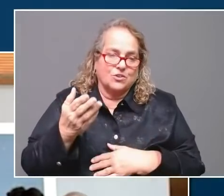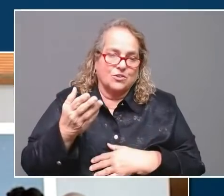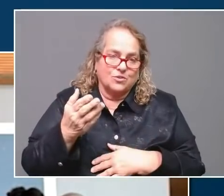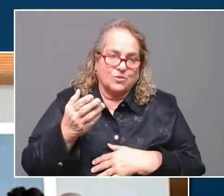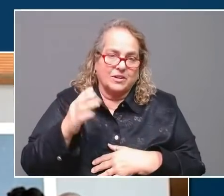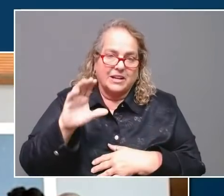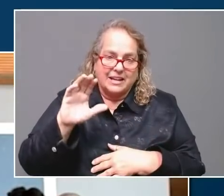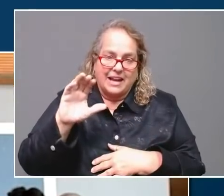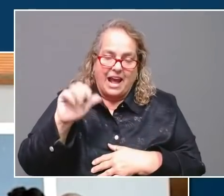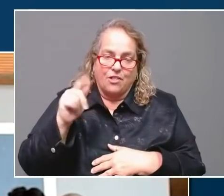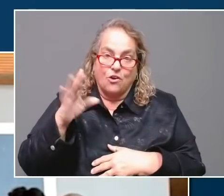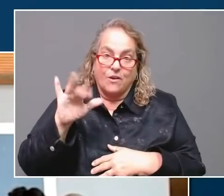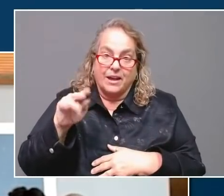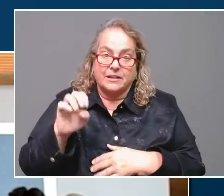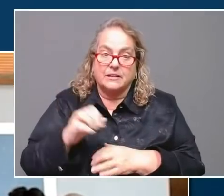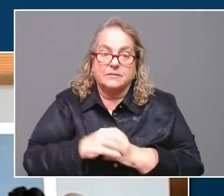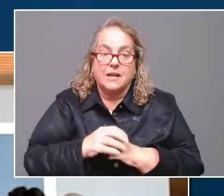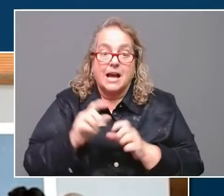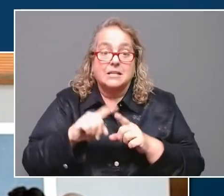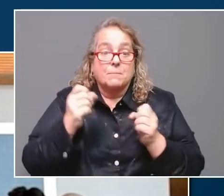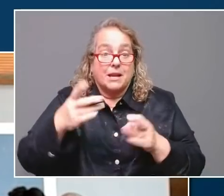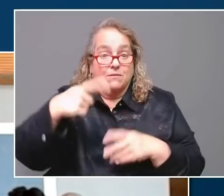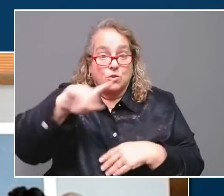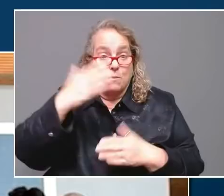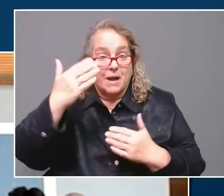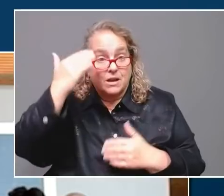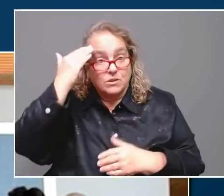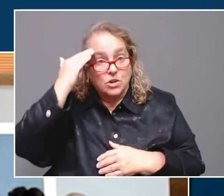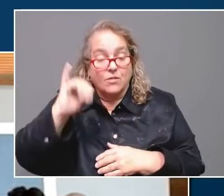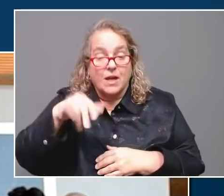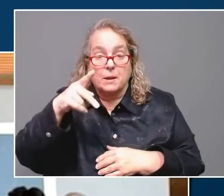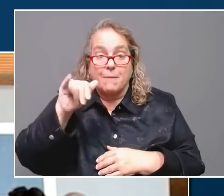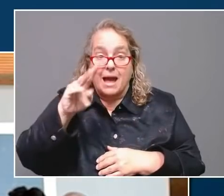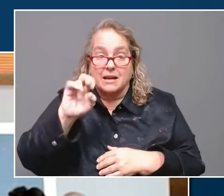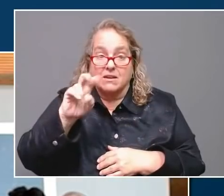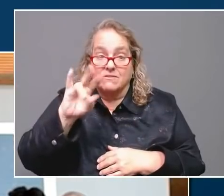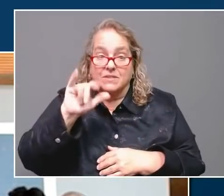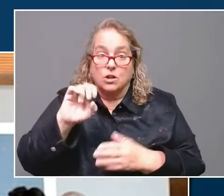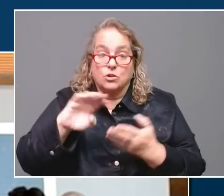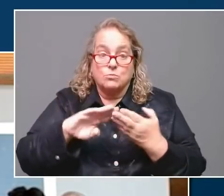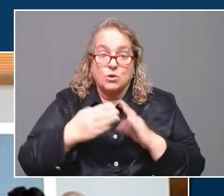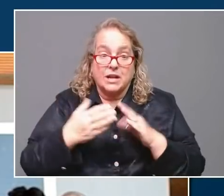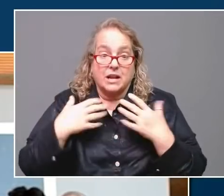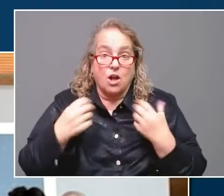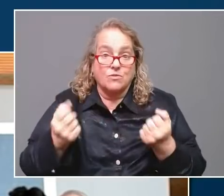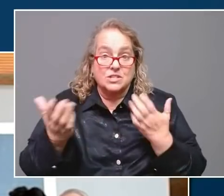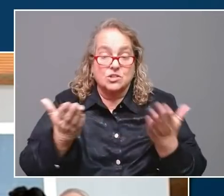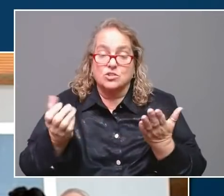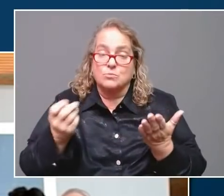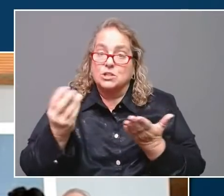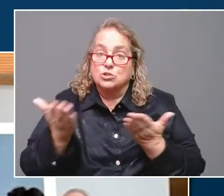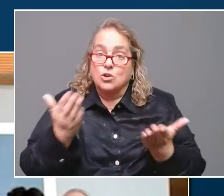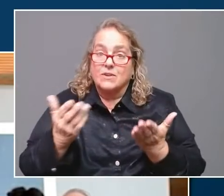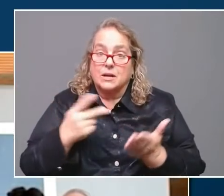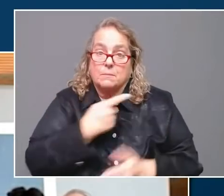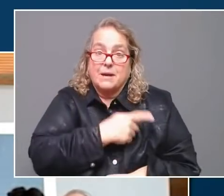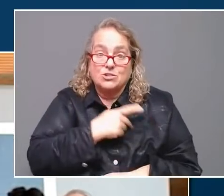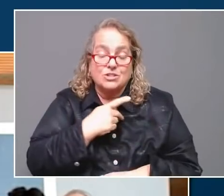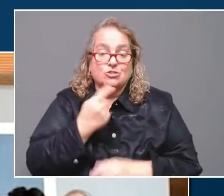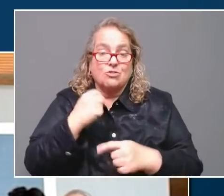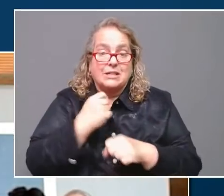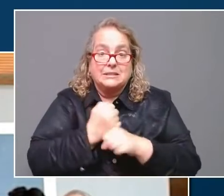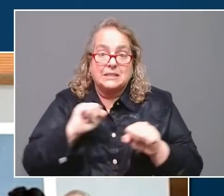you may know, Pineville Community Health Center has been serving patients in this community and saving lives since